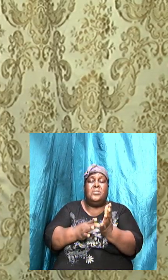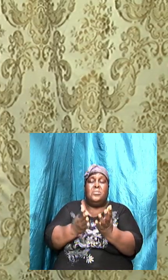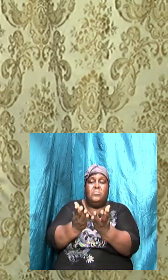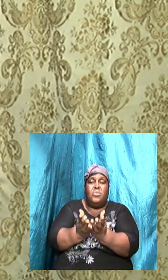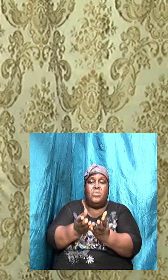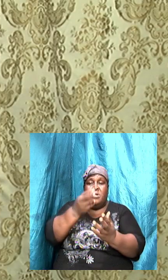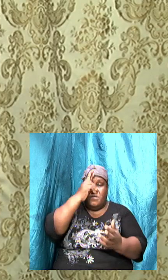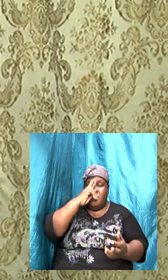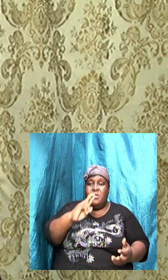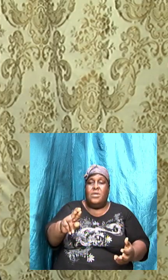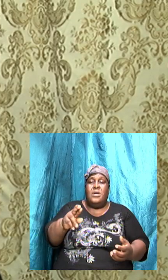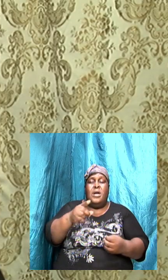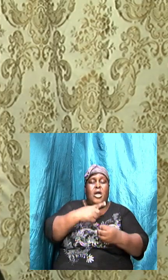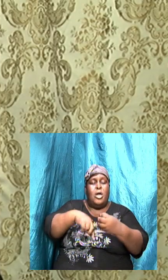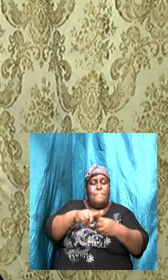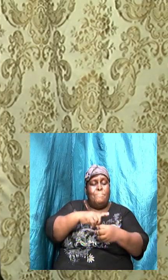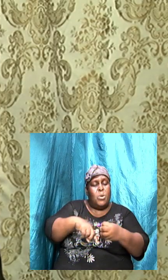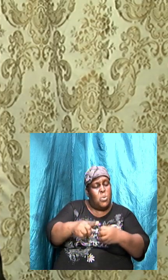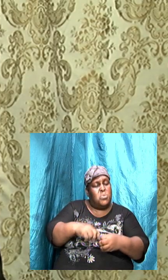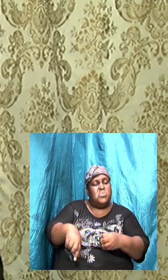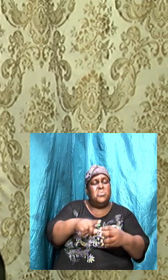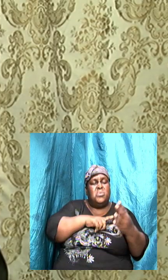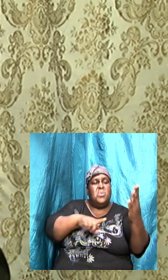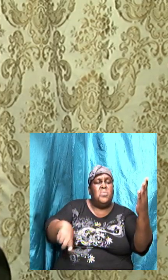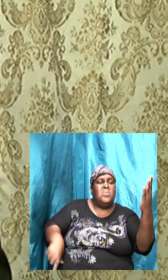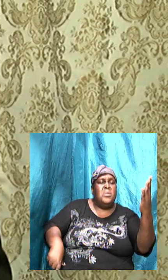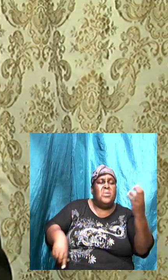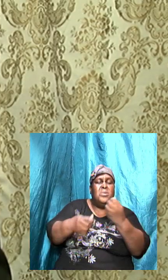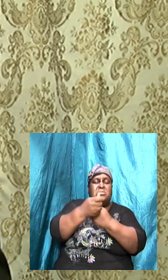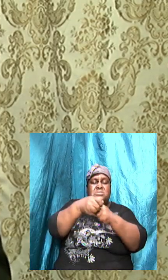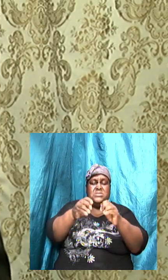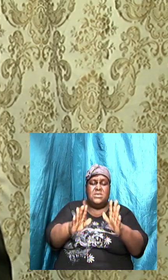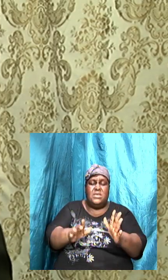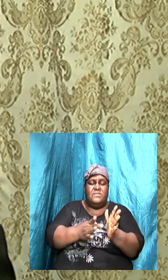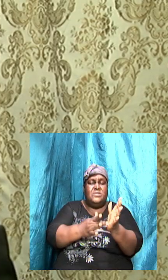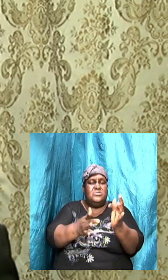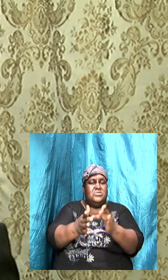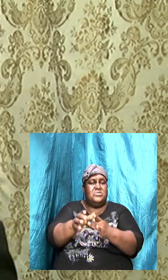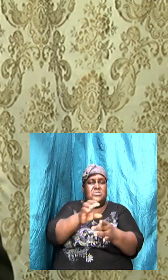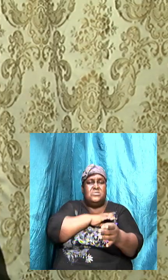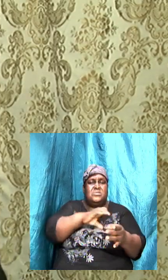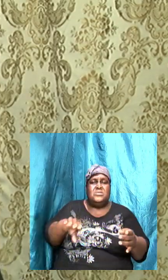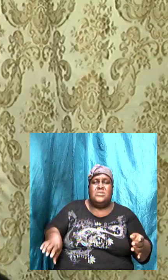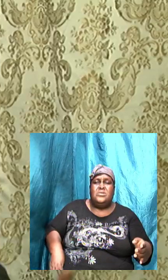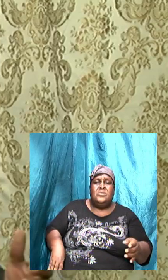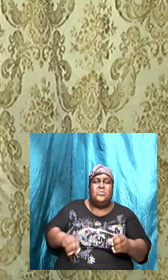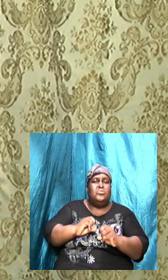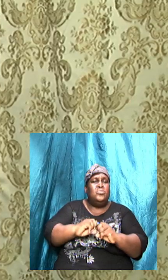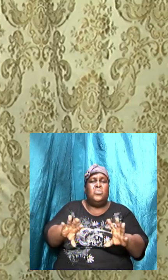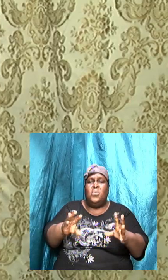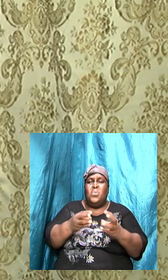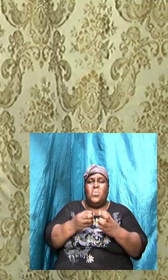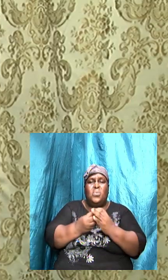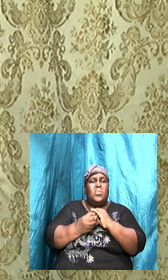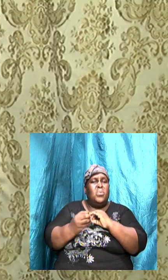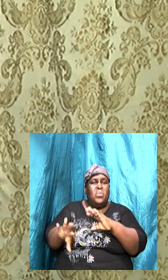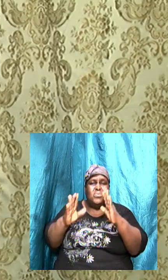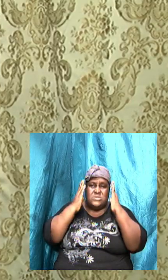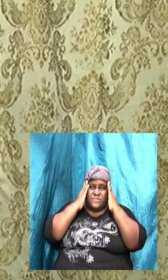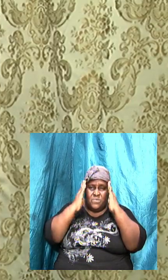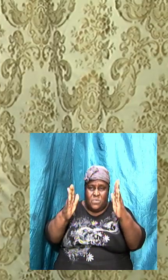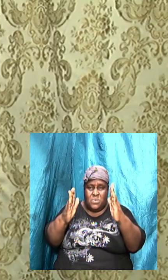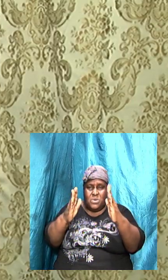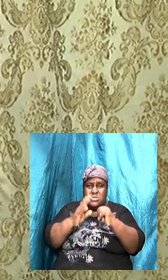about our Lord and the Savior, Jesus Christ. And we must never lose sight of that fact. We went